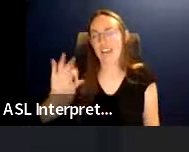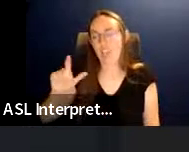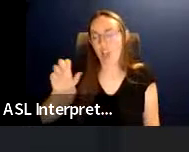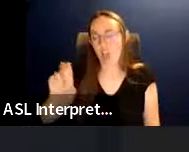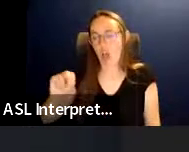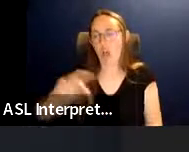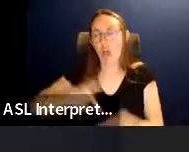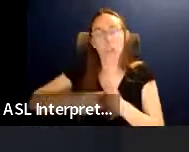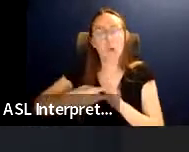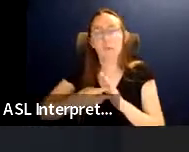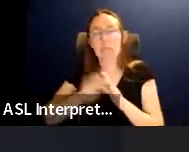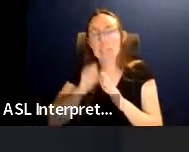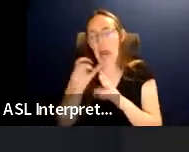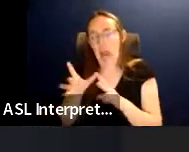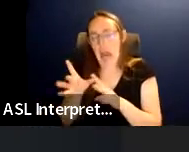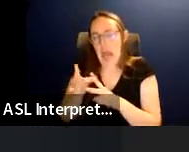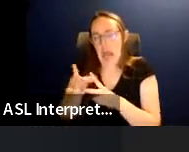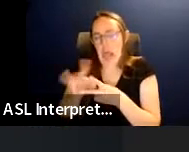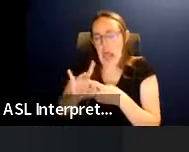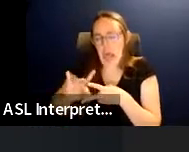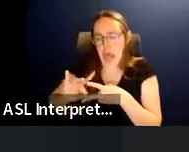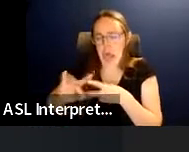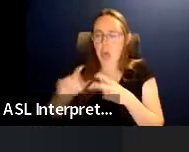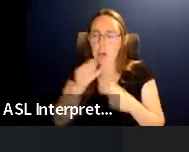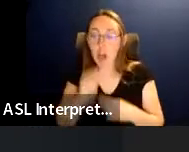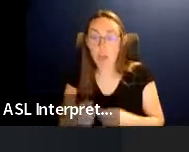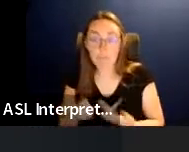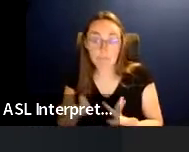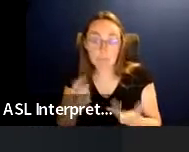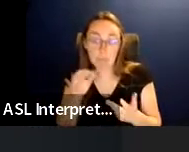thing that you may want to think about.